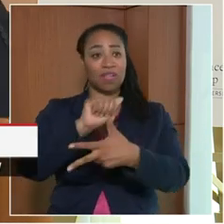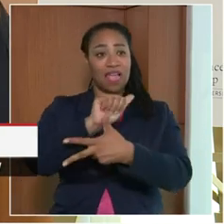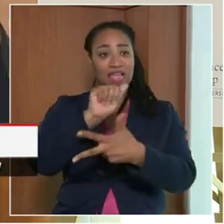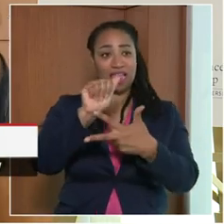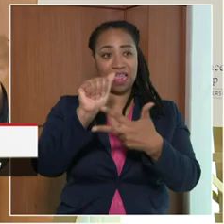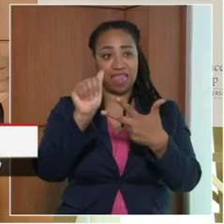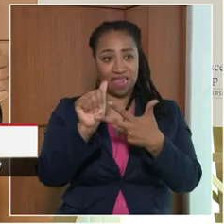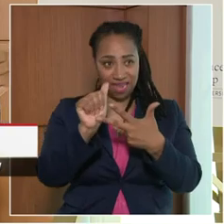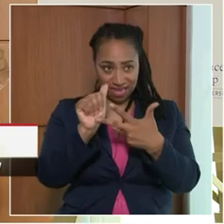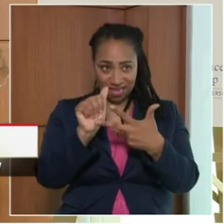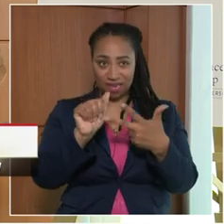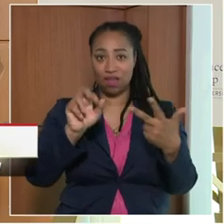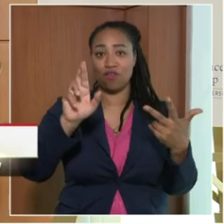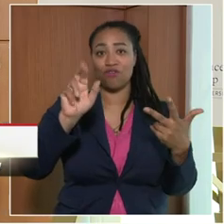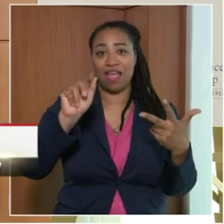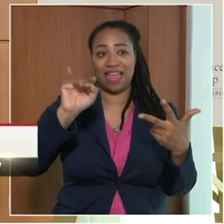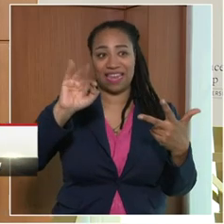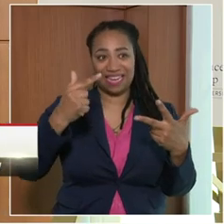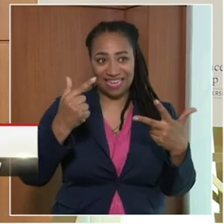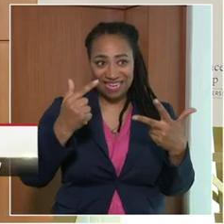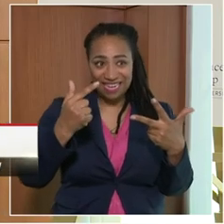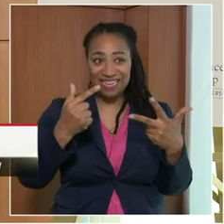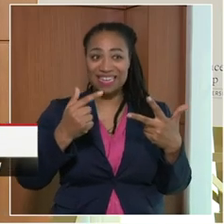park system in the nation.